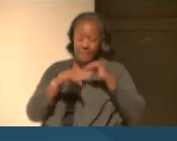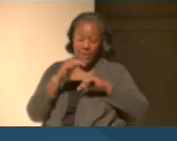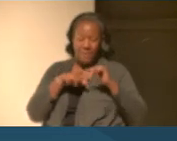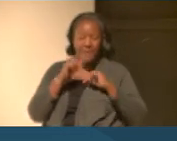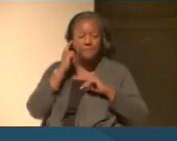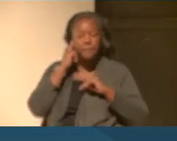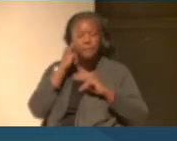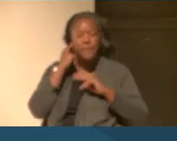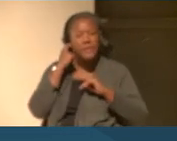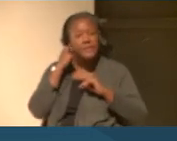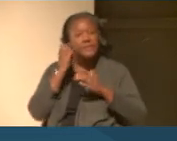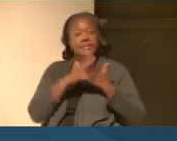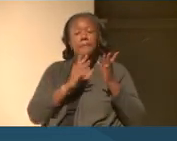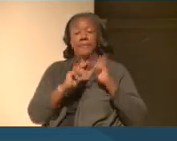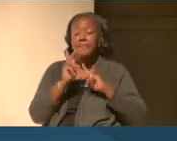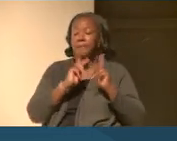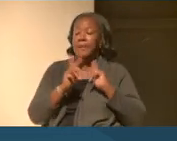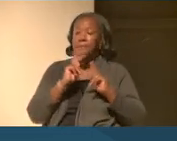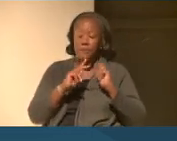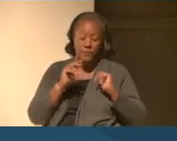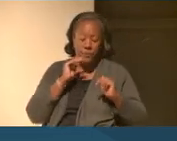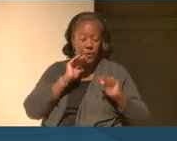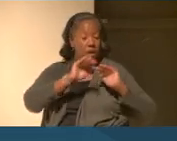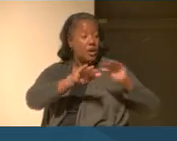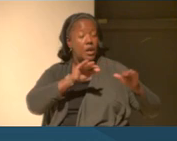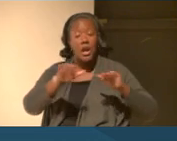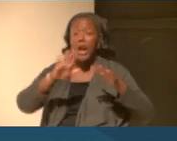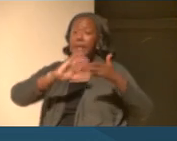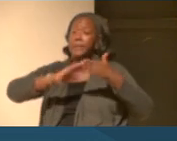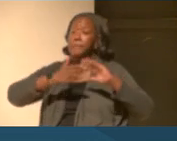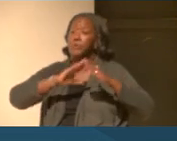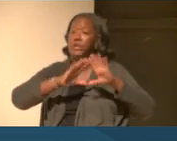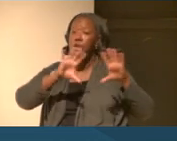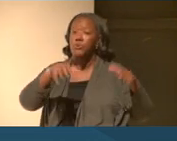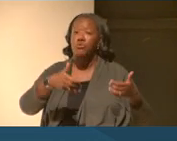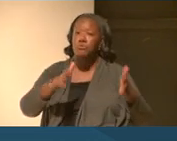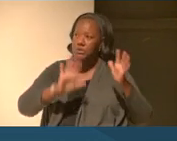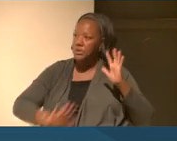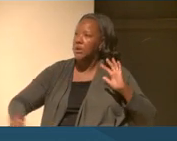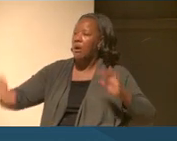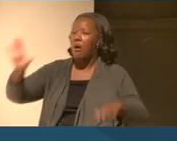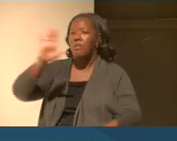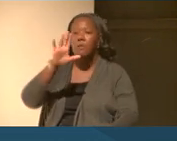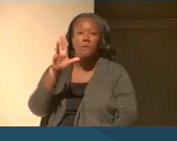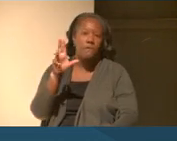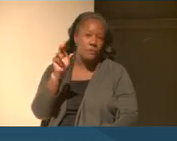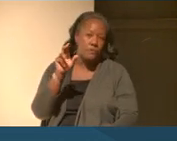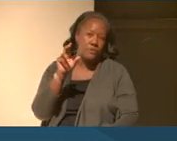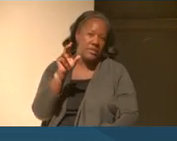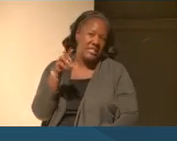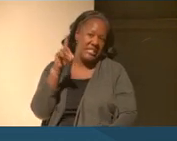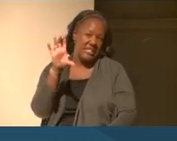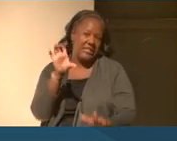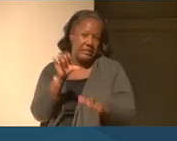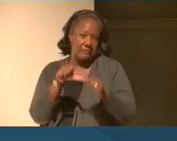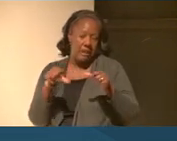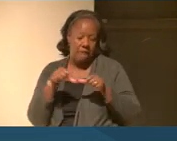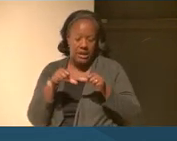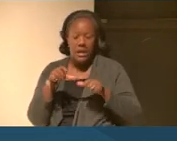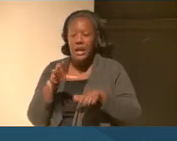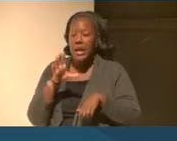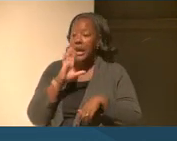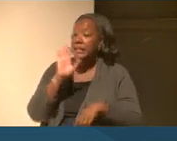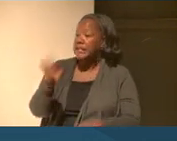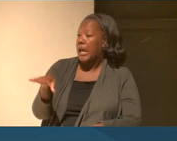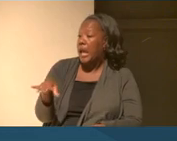We had some people go out and contact community groups all over the Washington area, broadly speaking, and reach out to